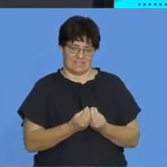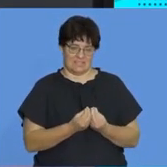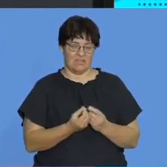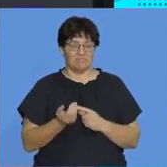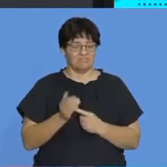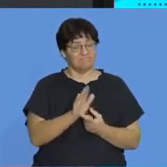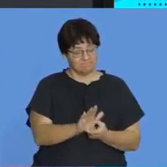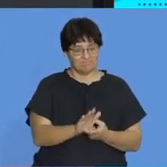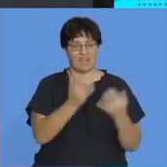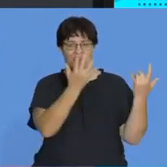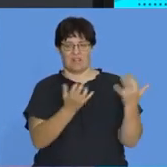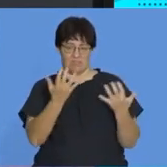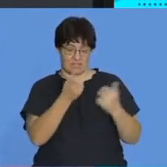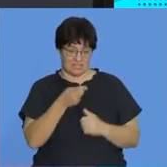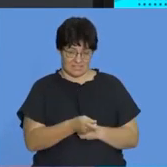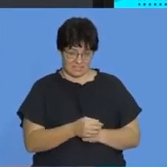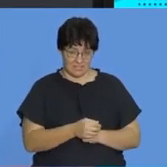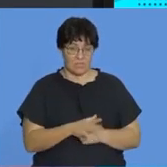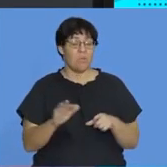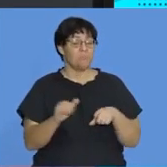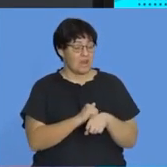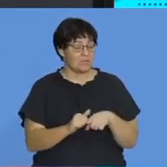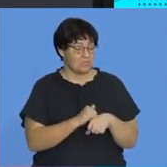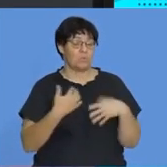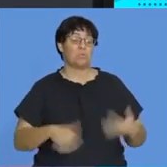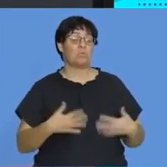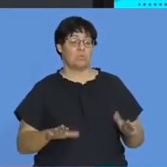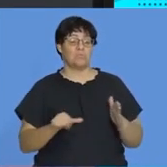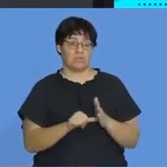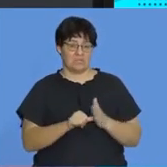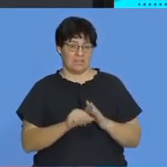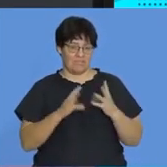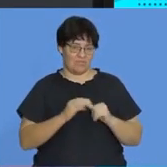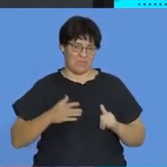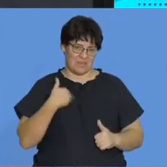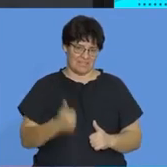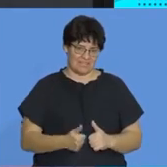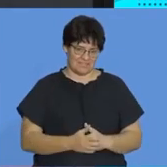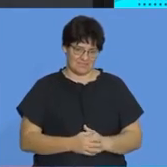stoichiometric calculations. So practice becomes very, very important. Everything of the best.